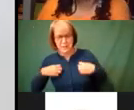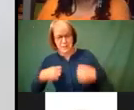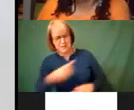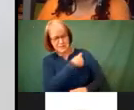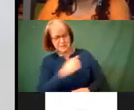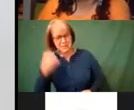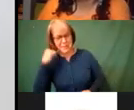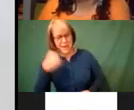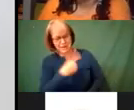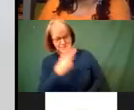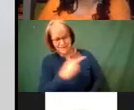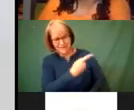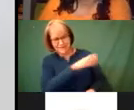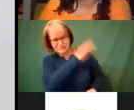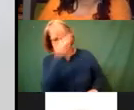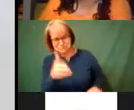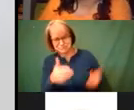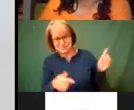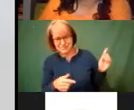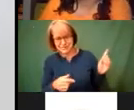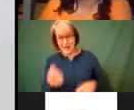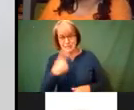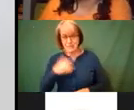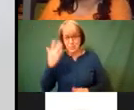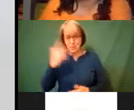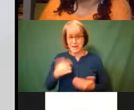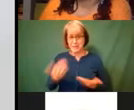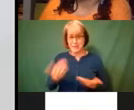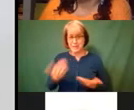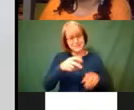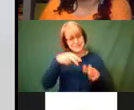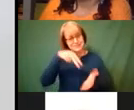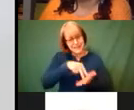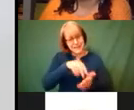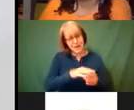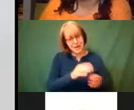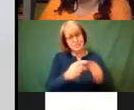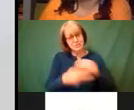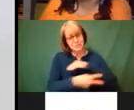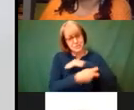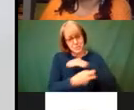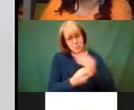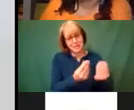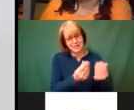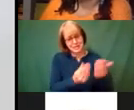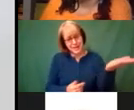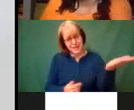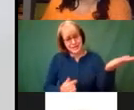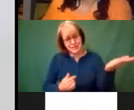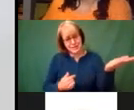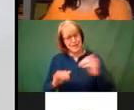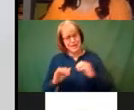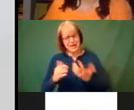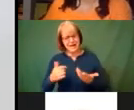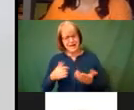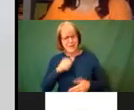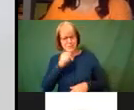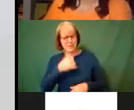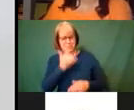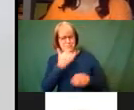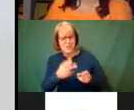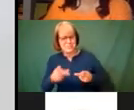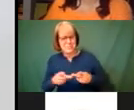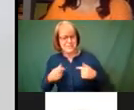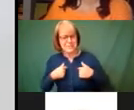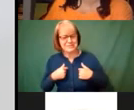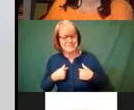Asked me what I was doing there, as if he wasn't standing on stolen land, and I was somehow trespassing. This is why I turned down